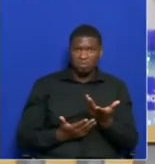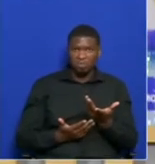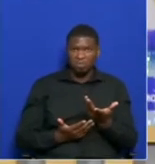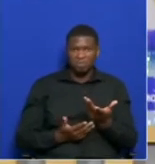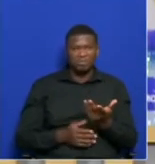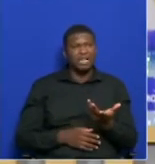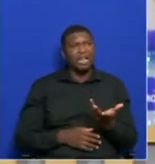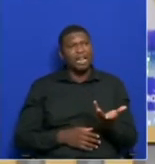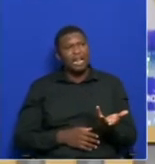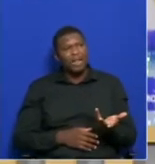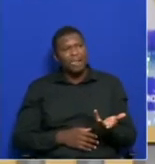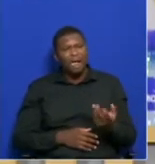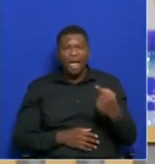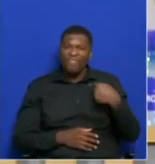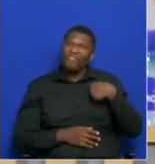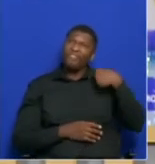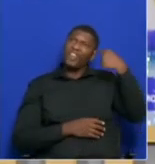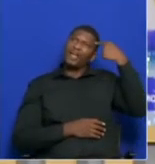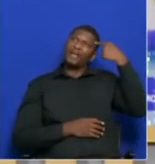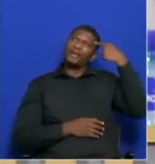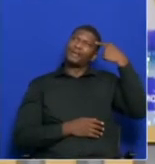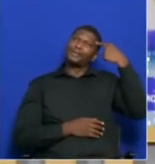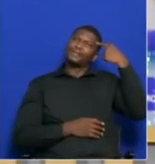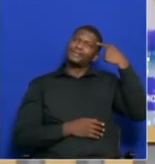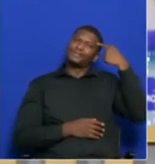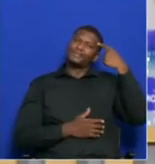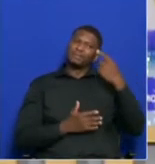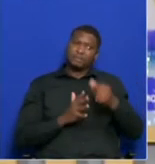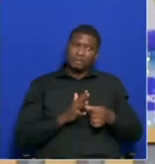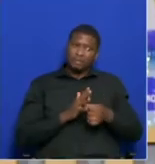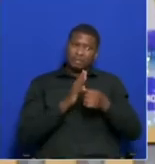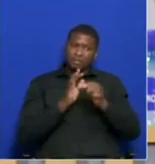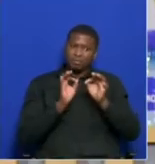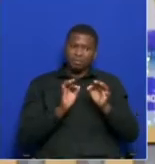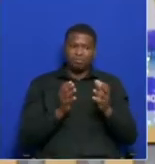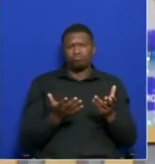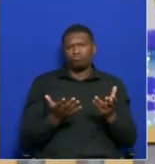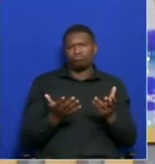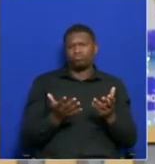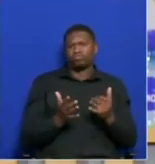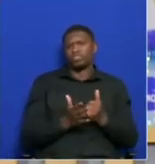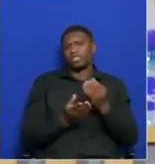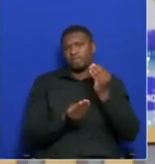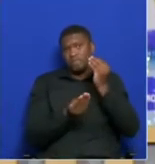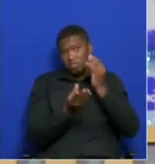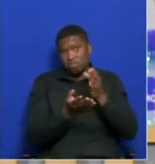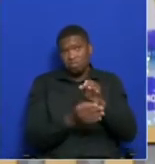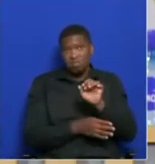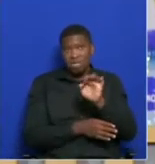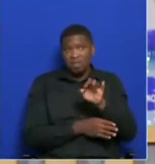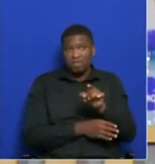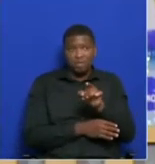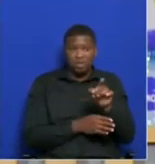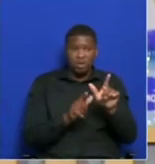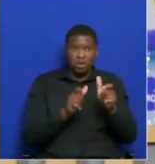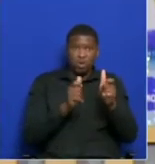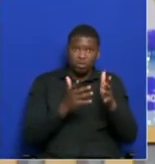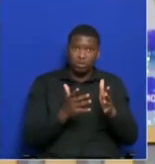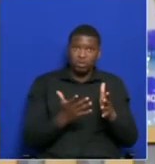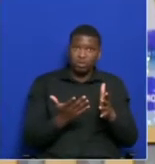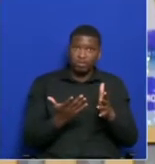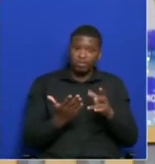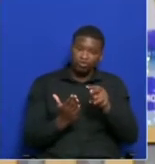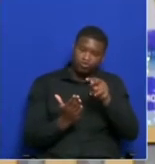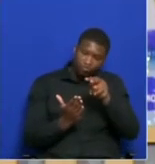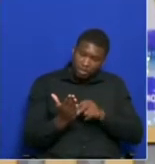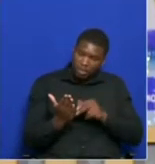I think not much except to say, if the commissioner goes through this correspondence, the